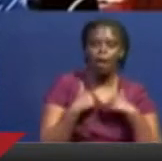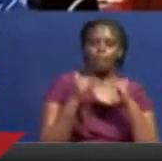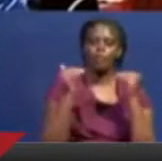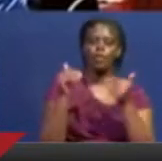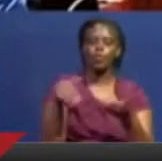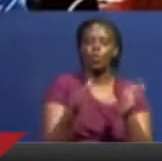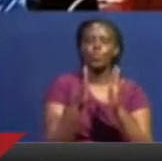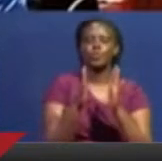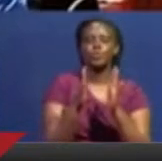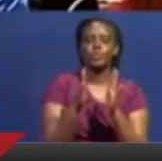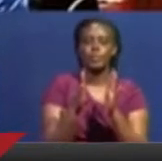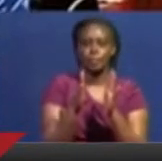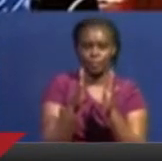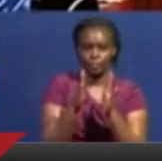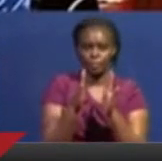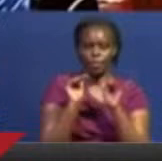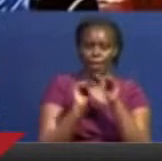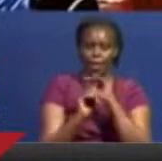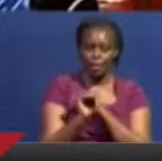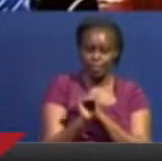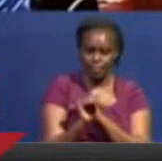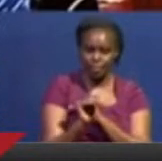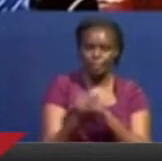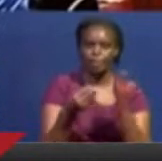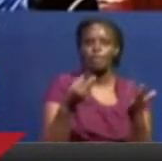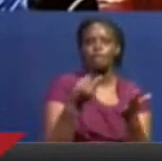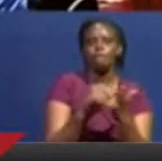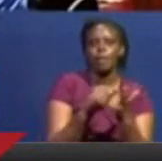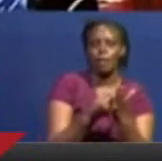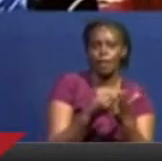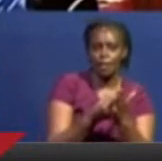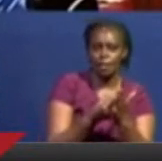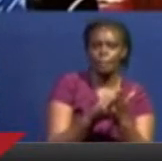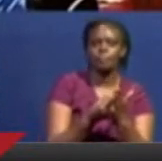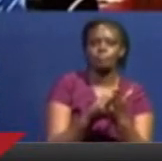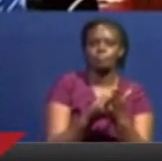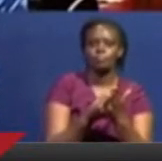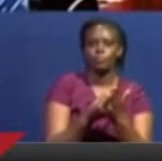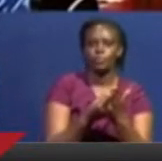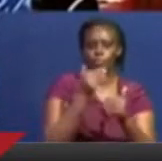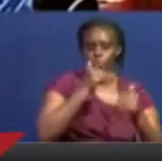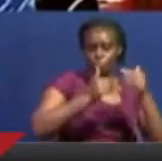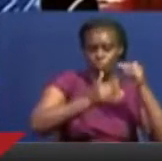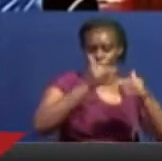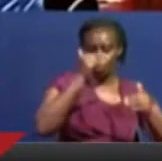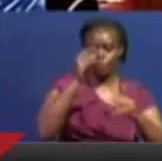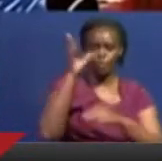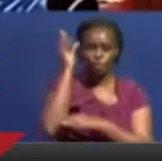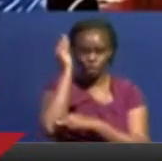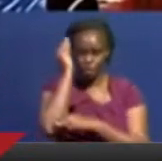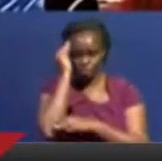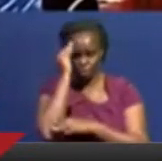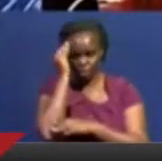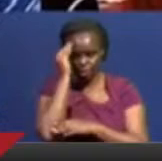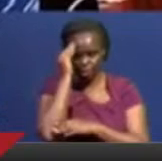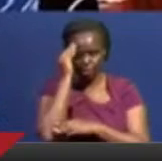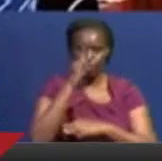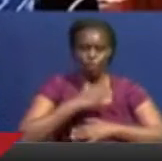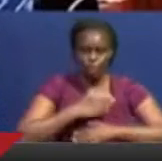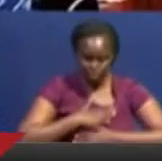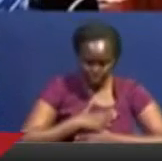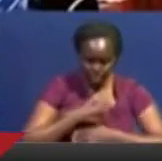equal opportunity to access financing to their university education.